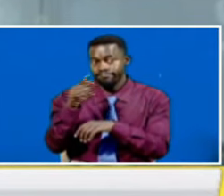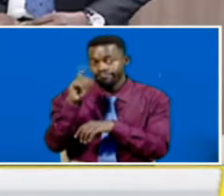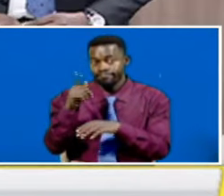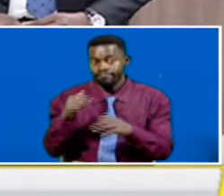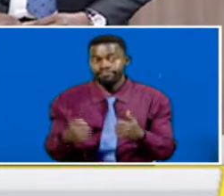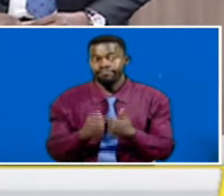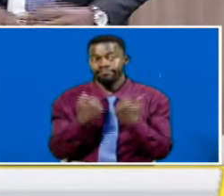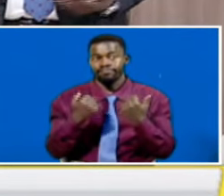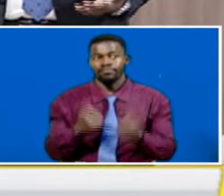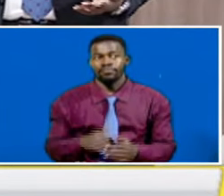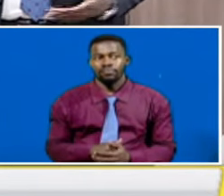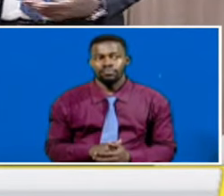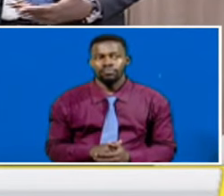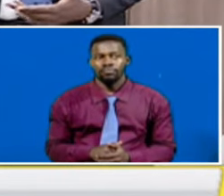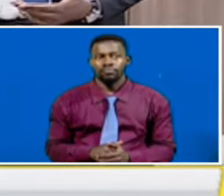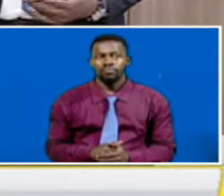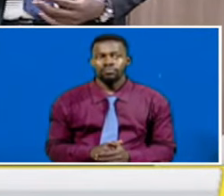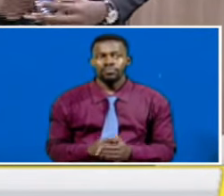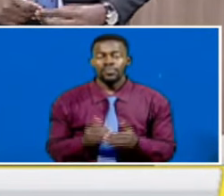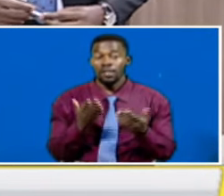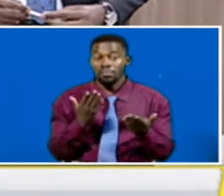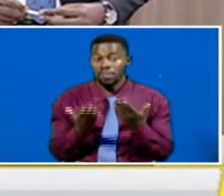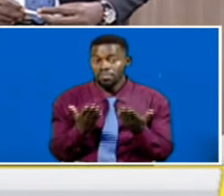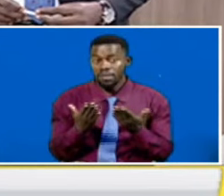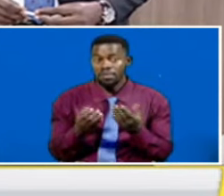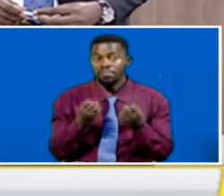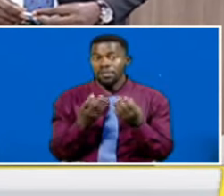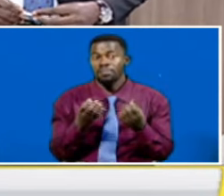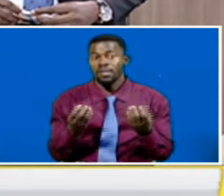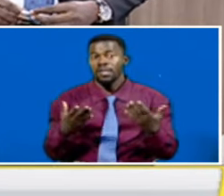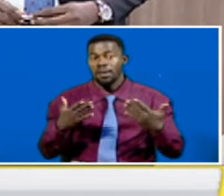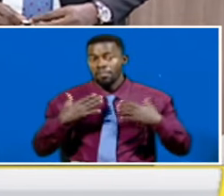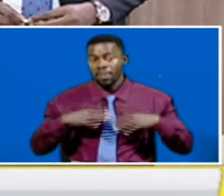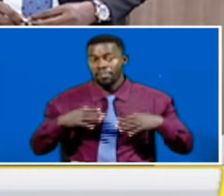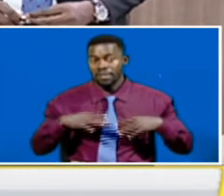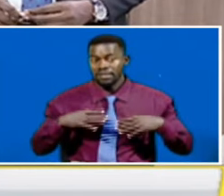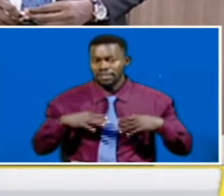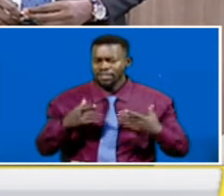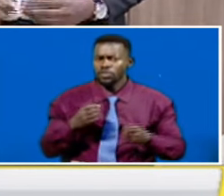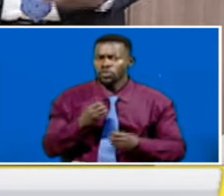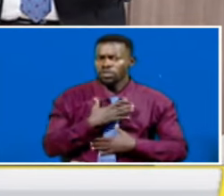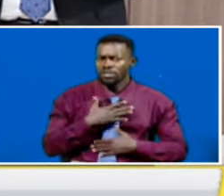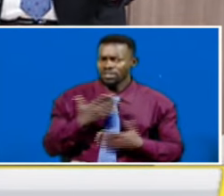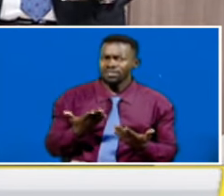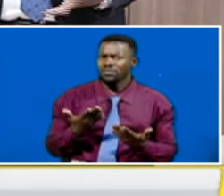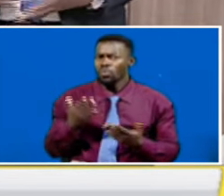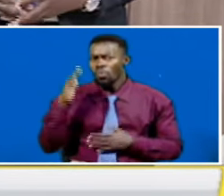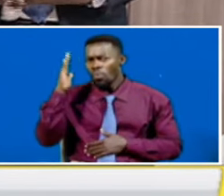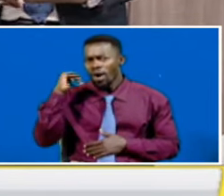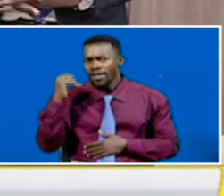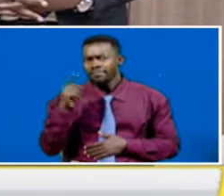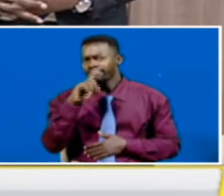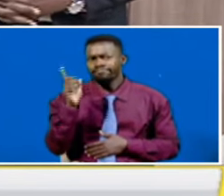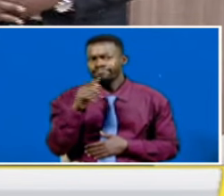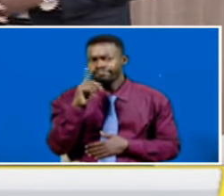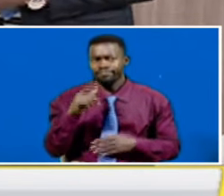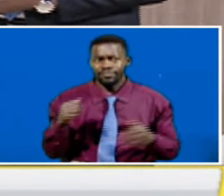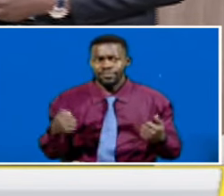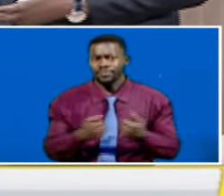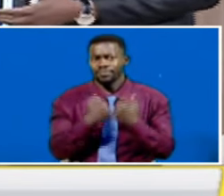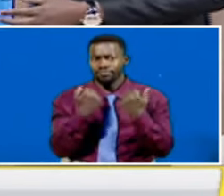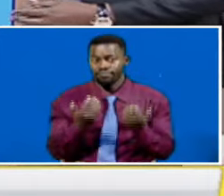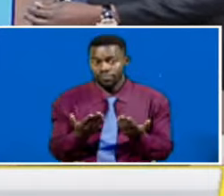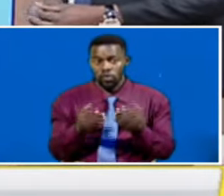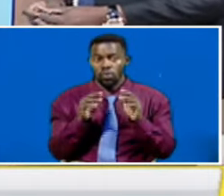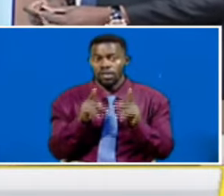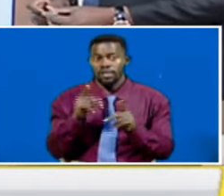Ashley. And of course, everyone may be wondering what type of military aircraft was involved in this accident that took 10 of our very best. Well, let's